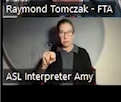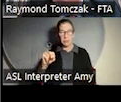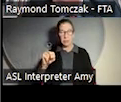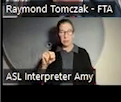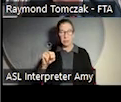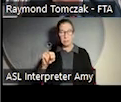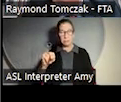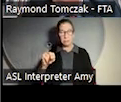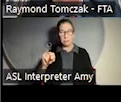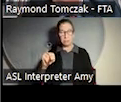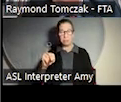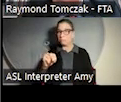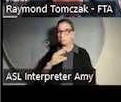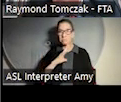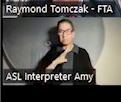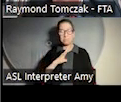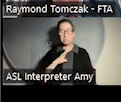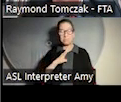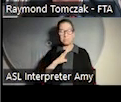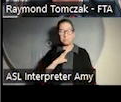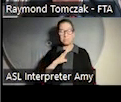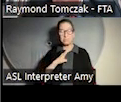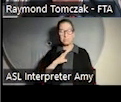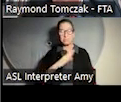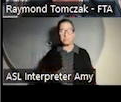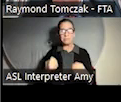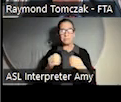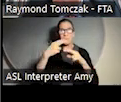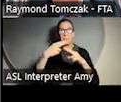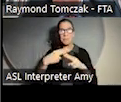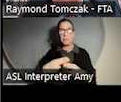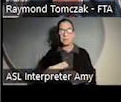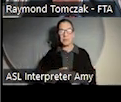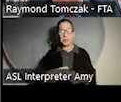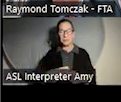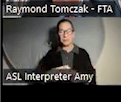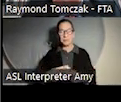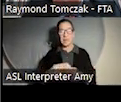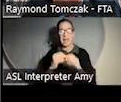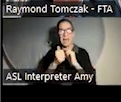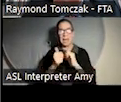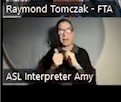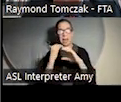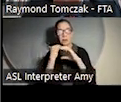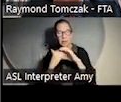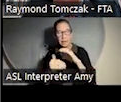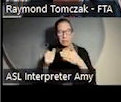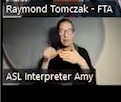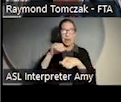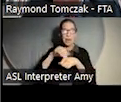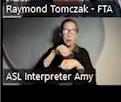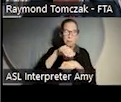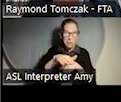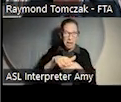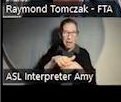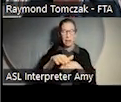If not, we will go and we will refresh our speaker list and again show you the methods by which you can submit comments either this evening or